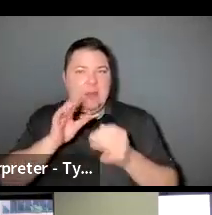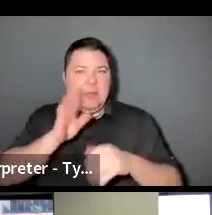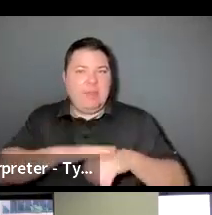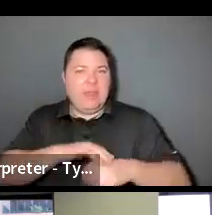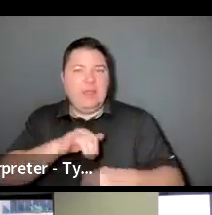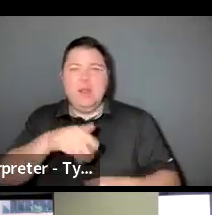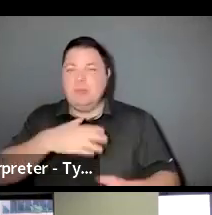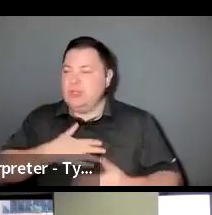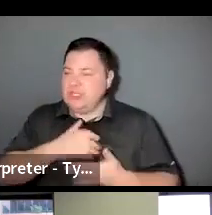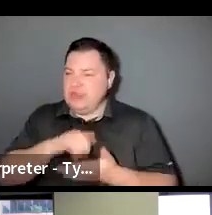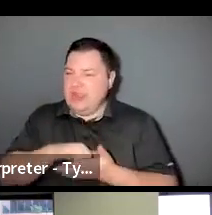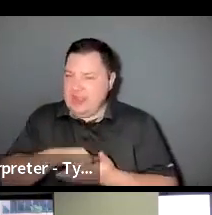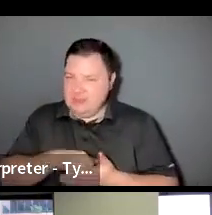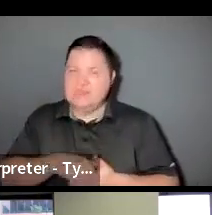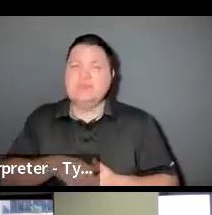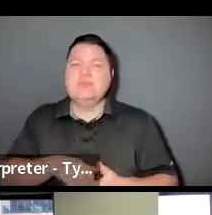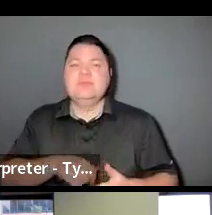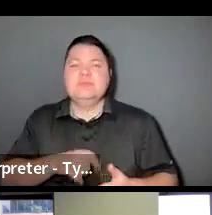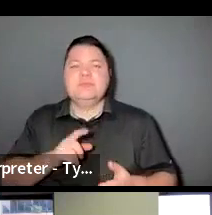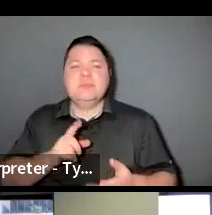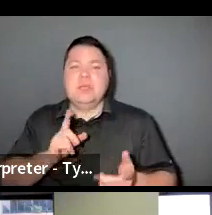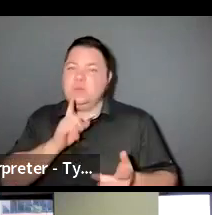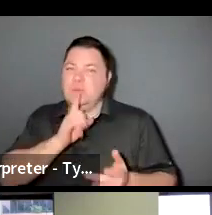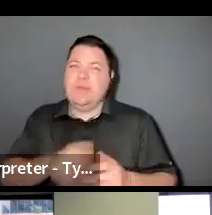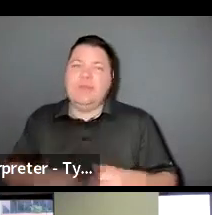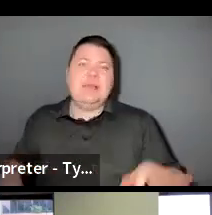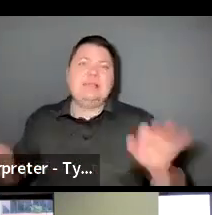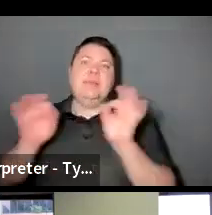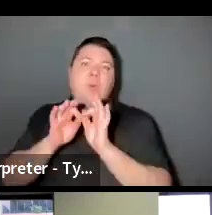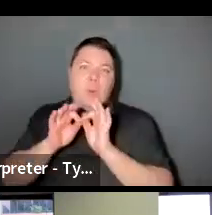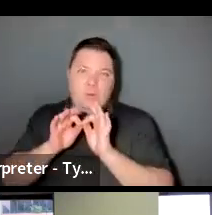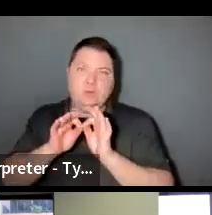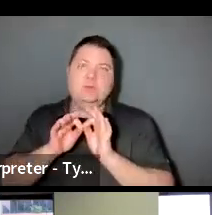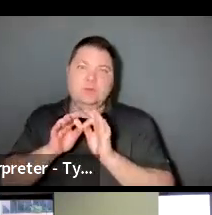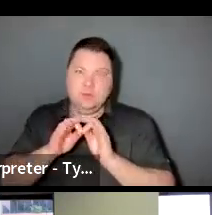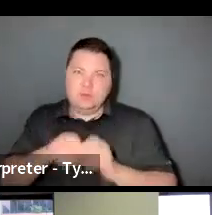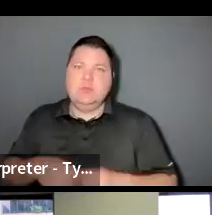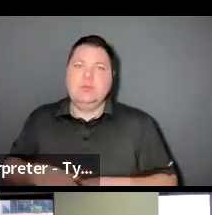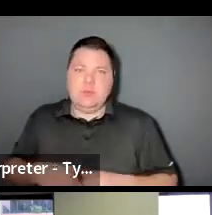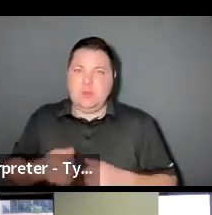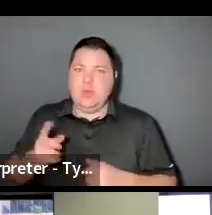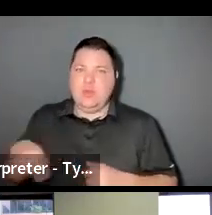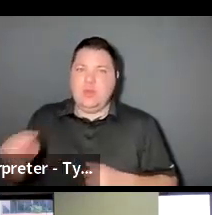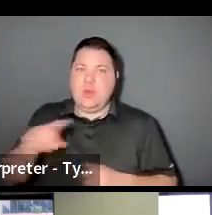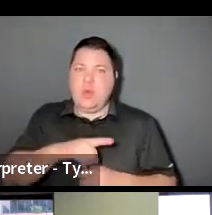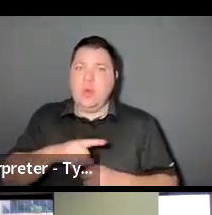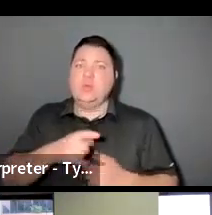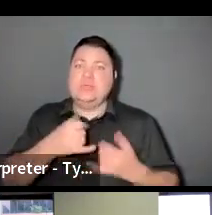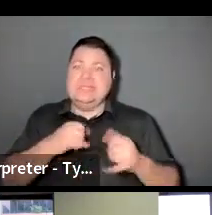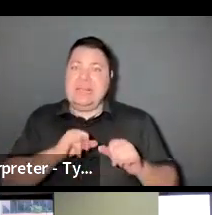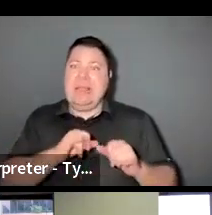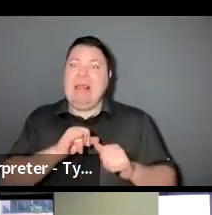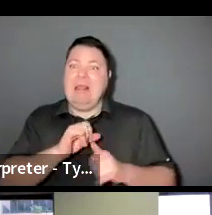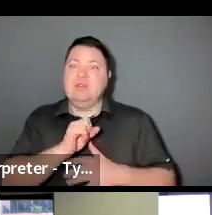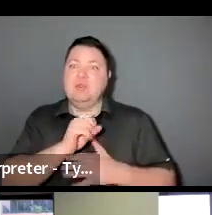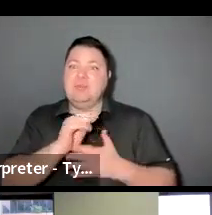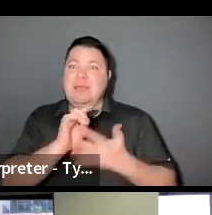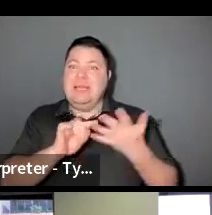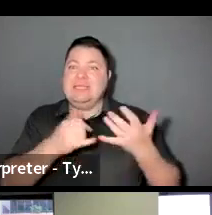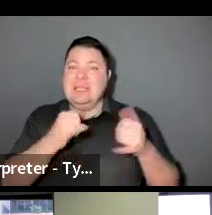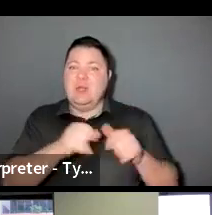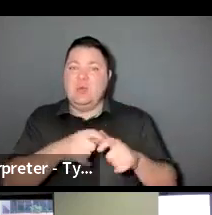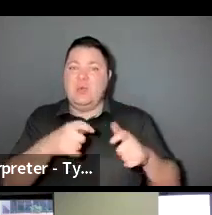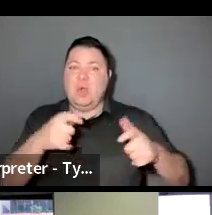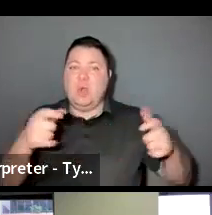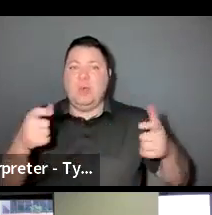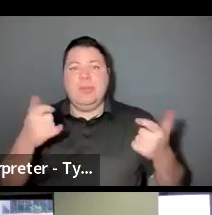that. It's imperative that those particular platforms continue to grow. That's why we've included those